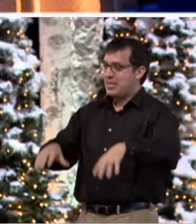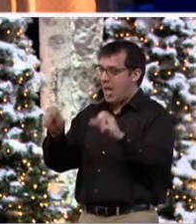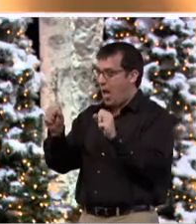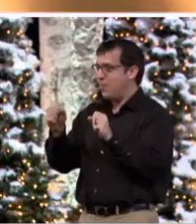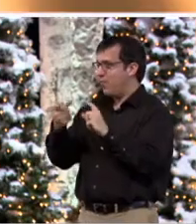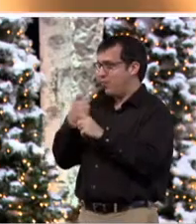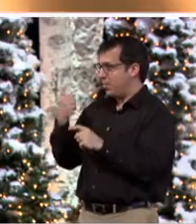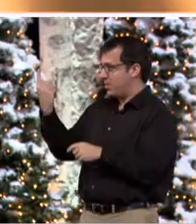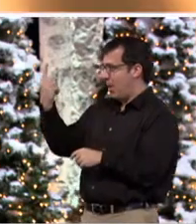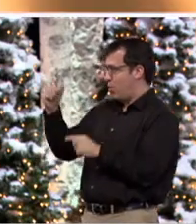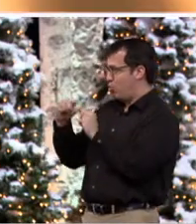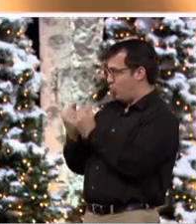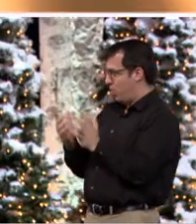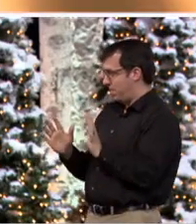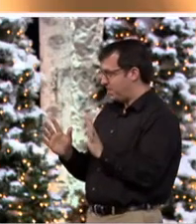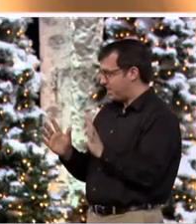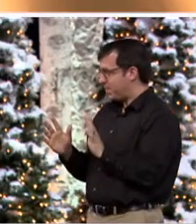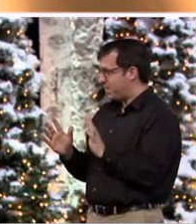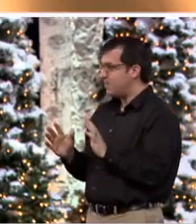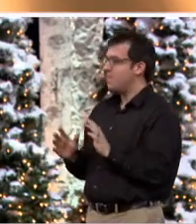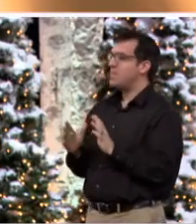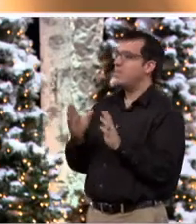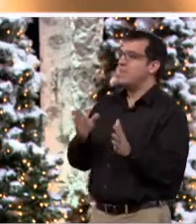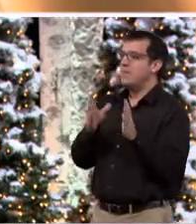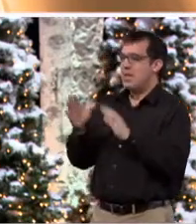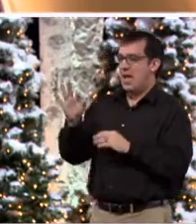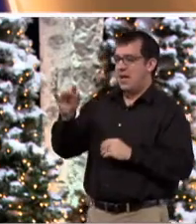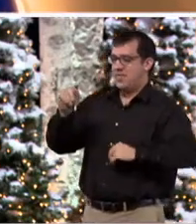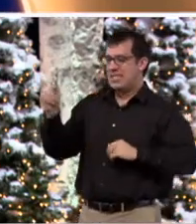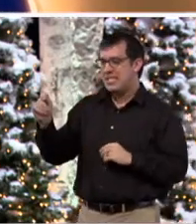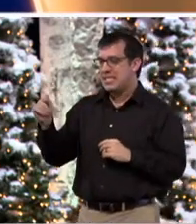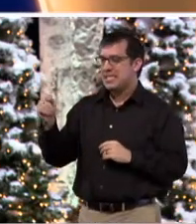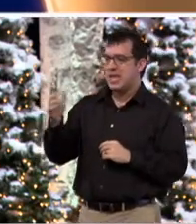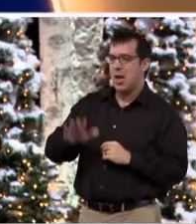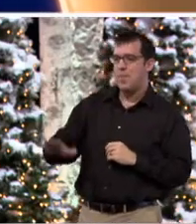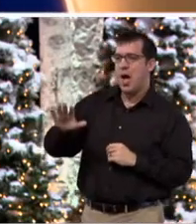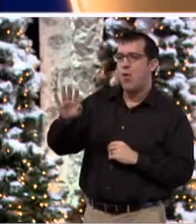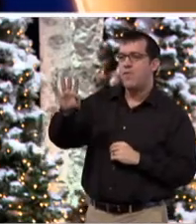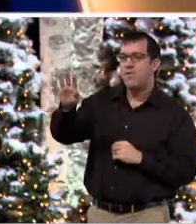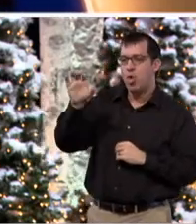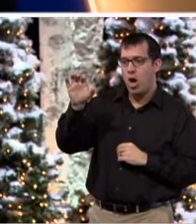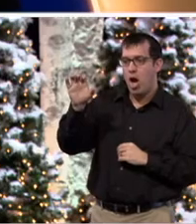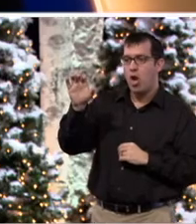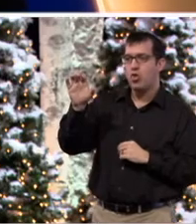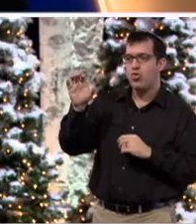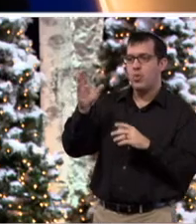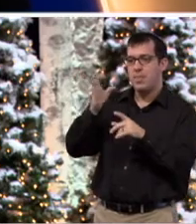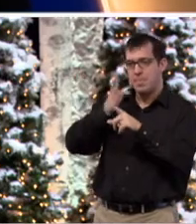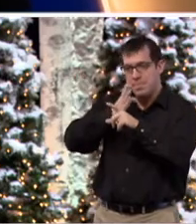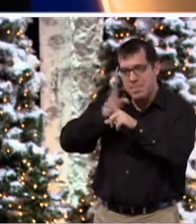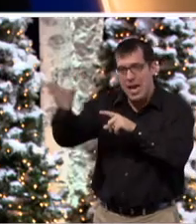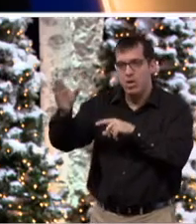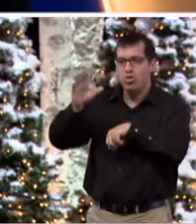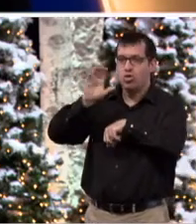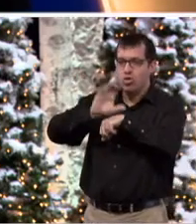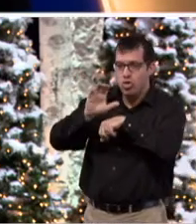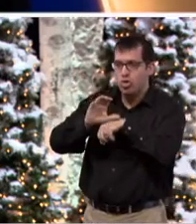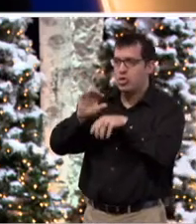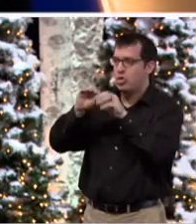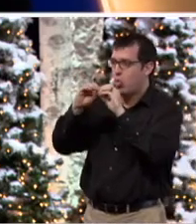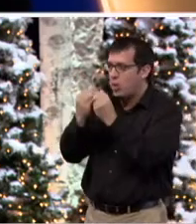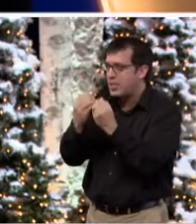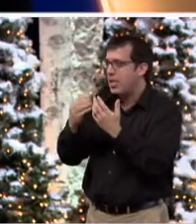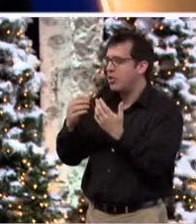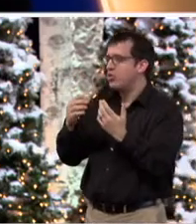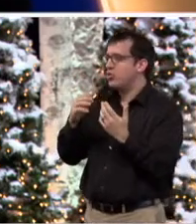group. In finishing the task, there are about 400 major churches and organizations and